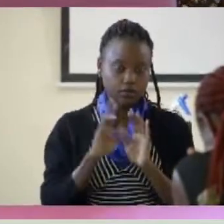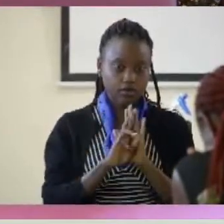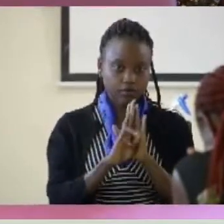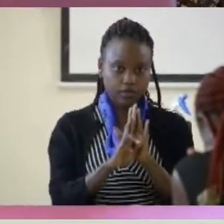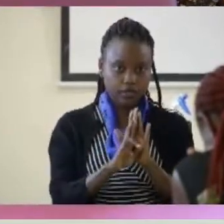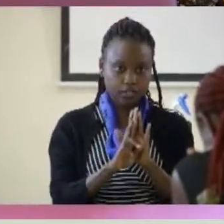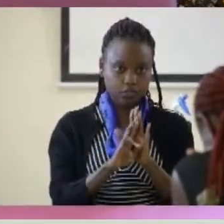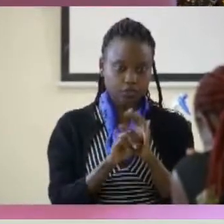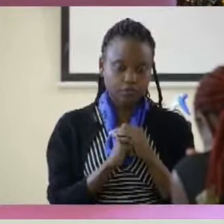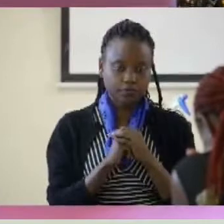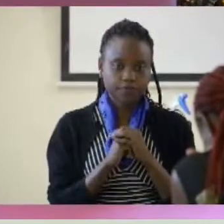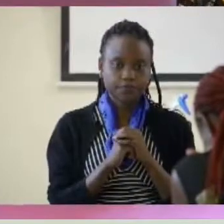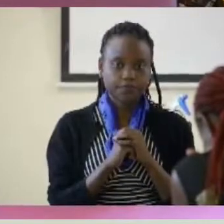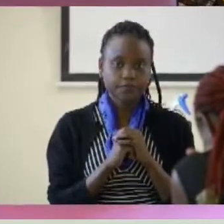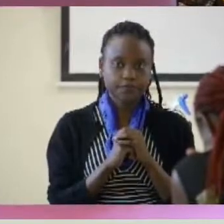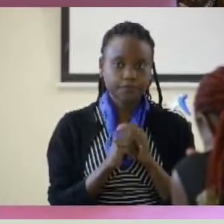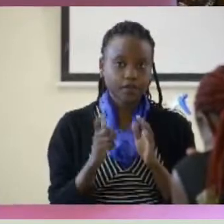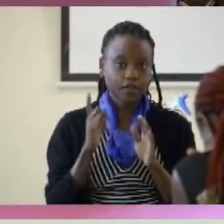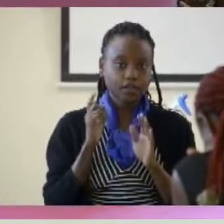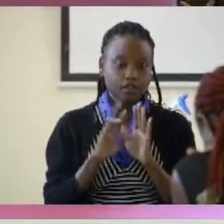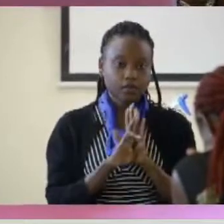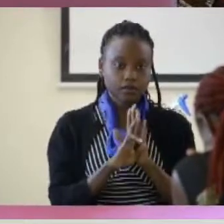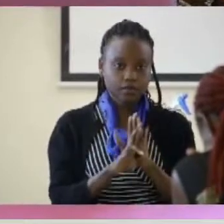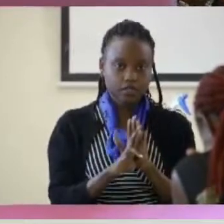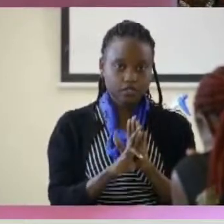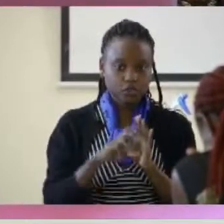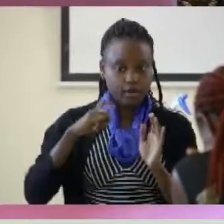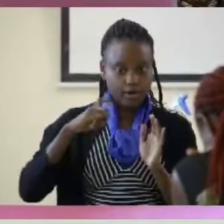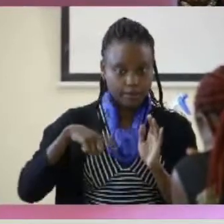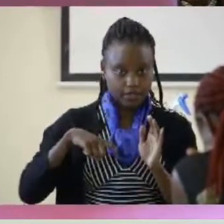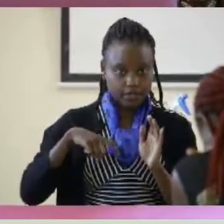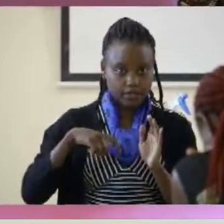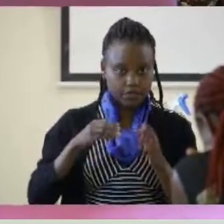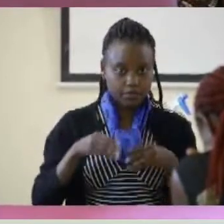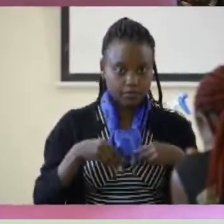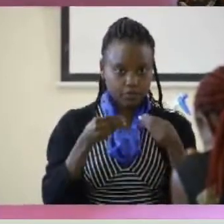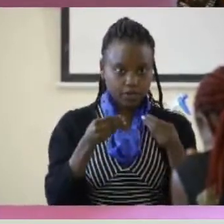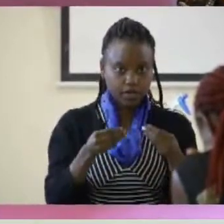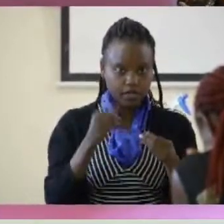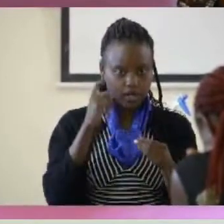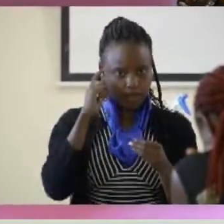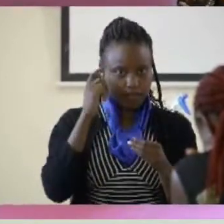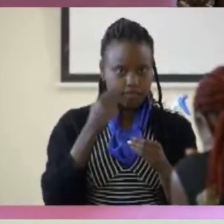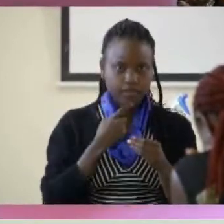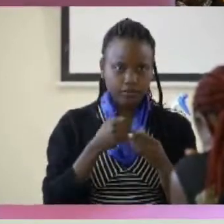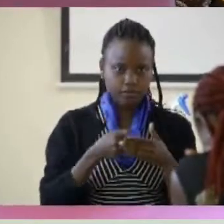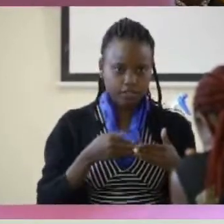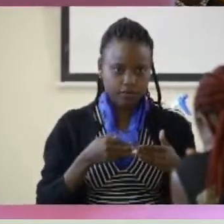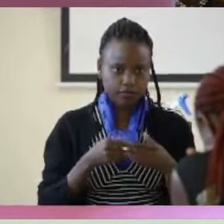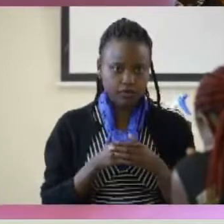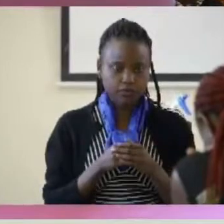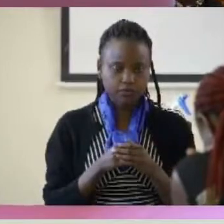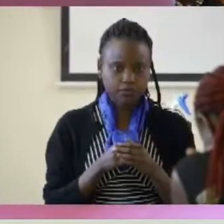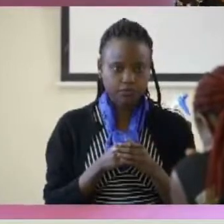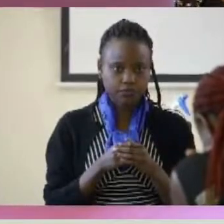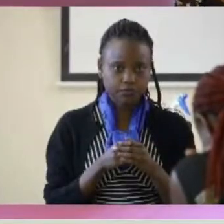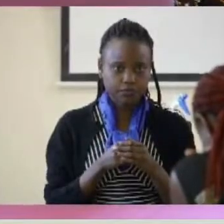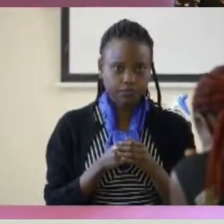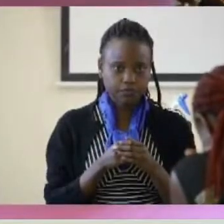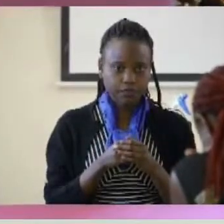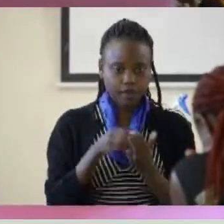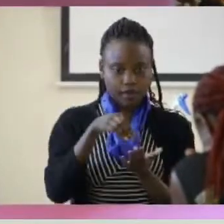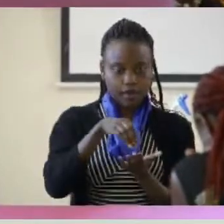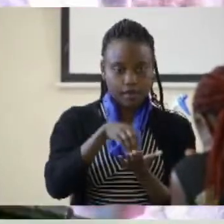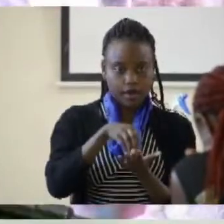Legal representation should be provided. That one I think has been said, I won't belabor that. Then in the case